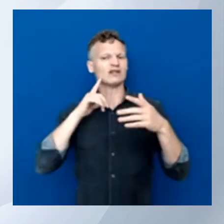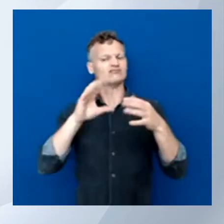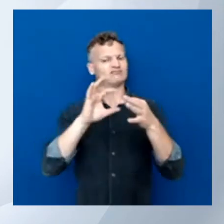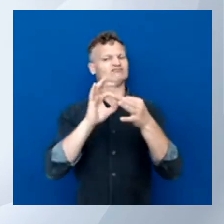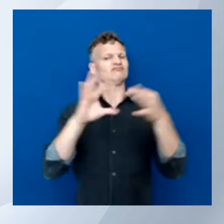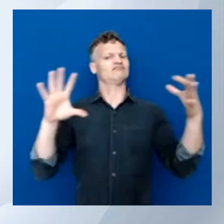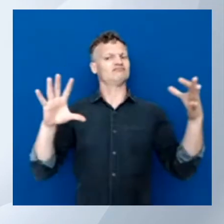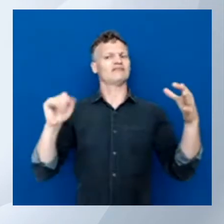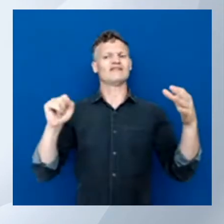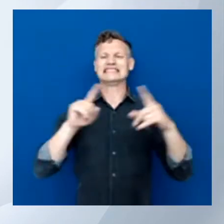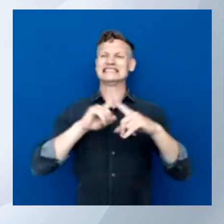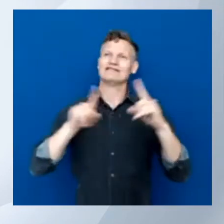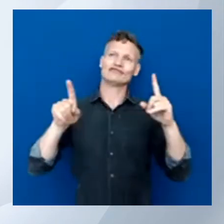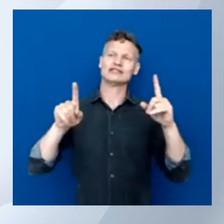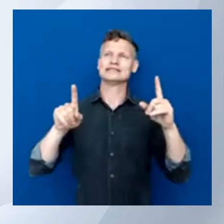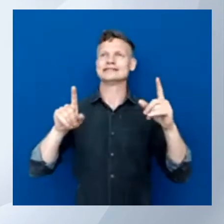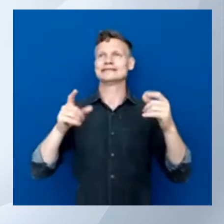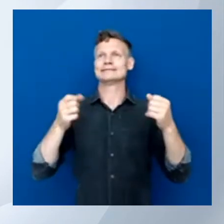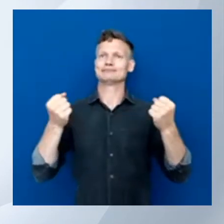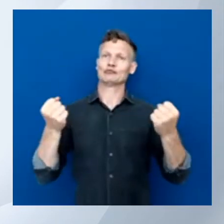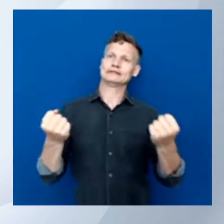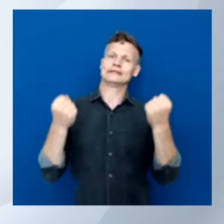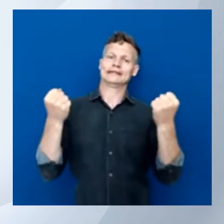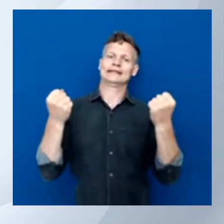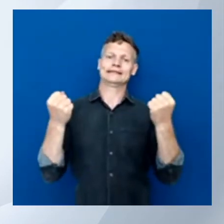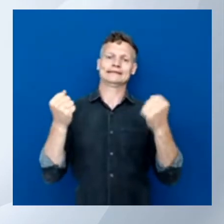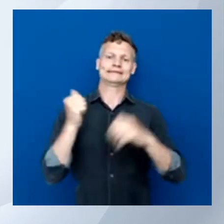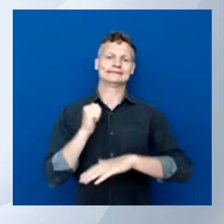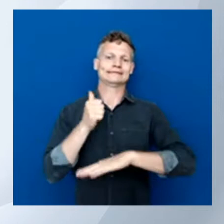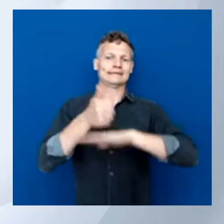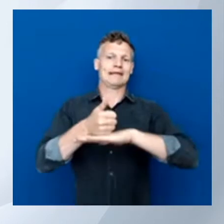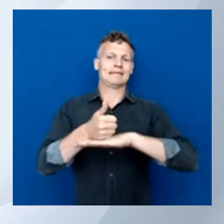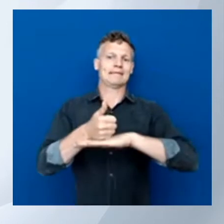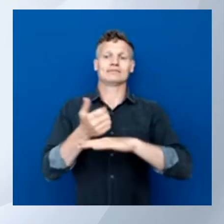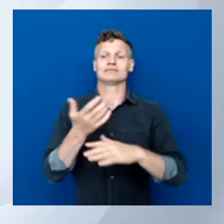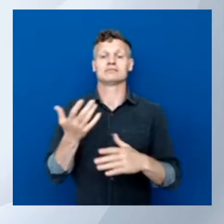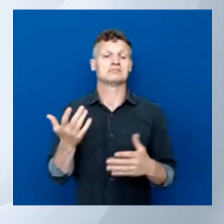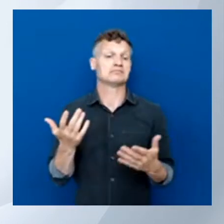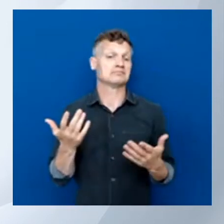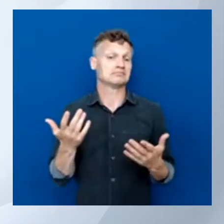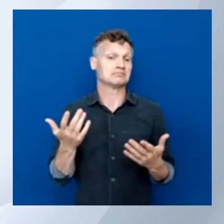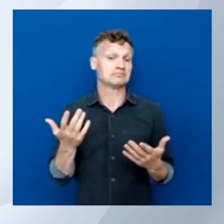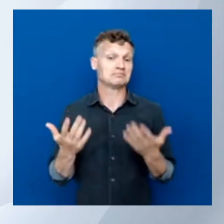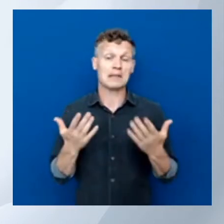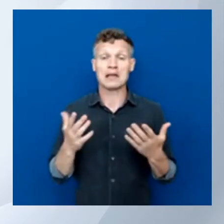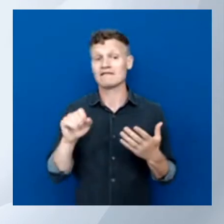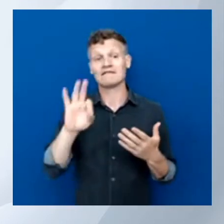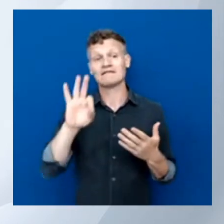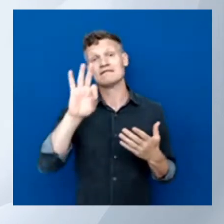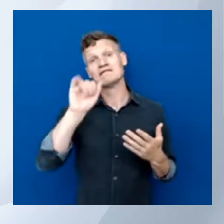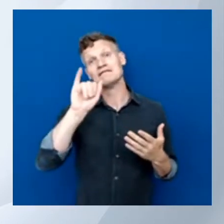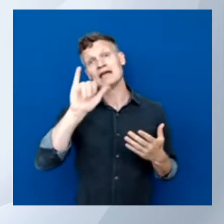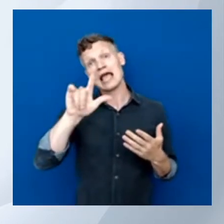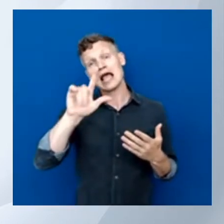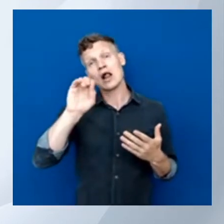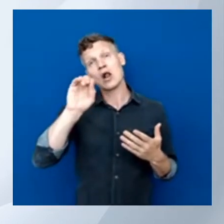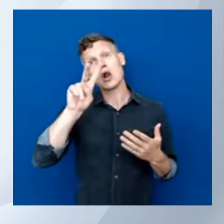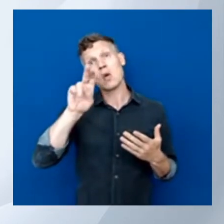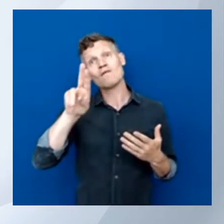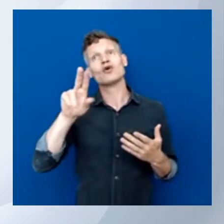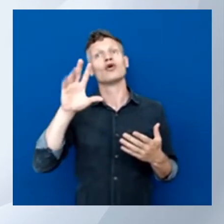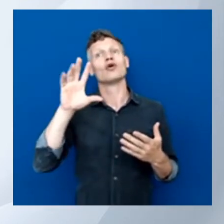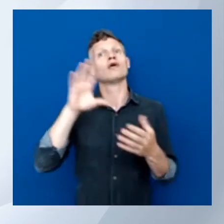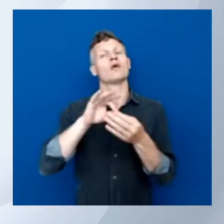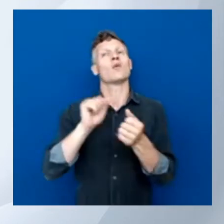setups. So they may have failover for their the connectivity providers, or they may have backup power. The way this would